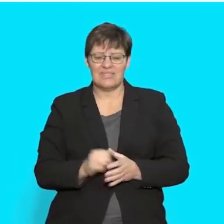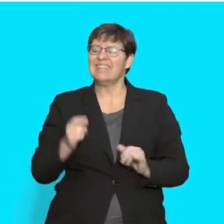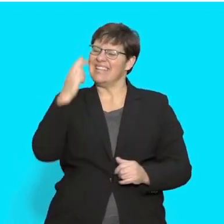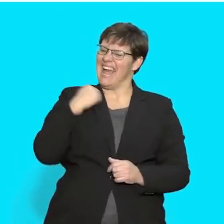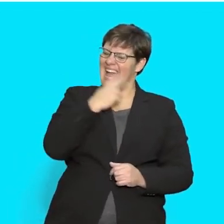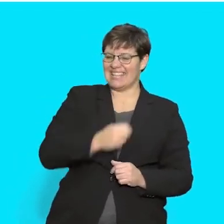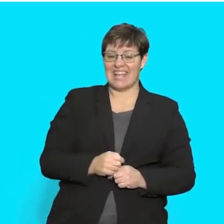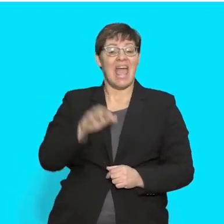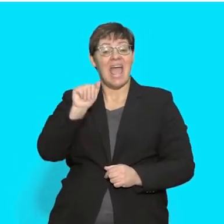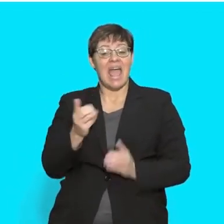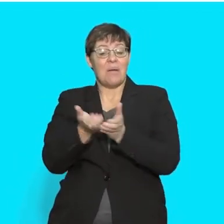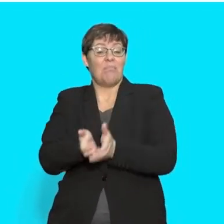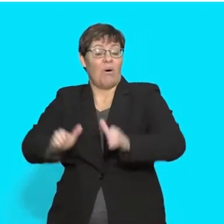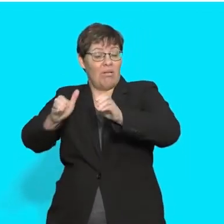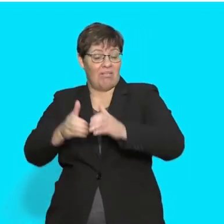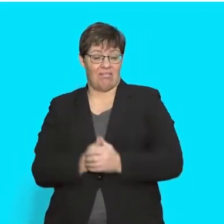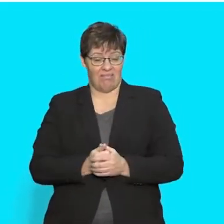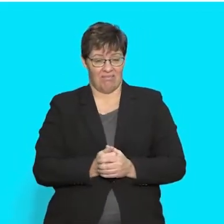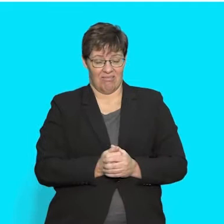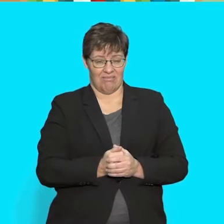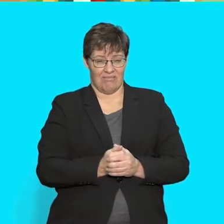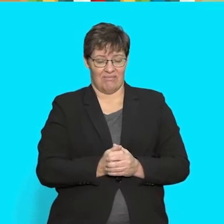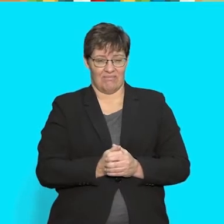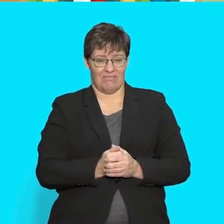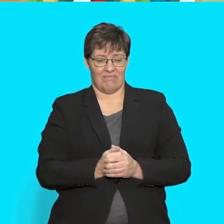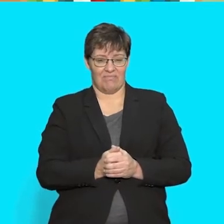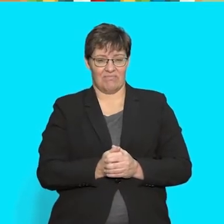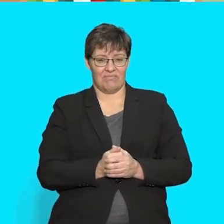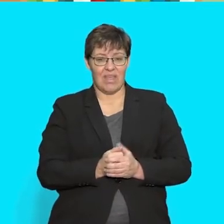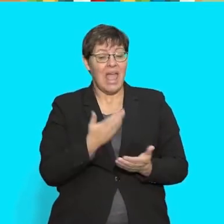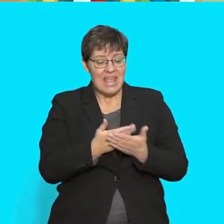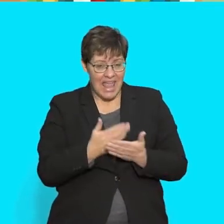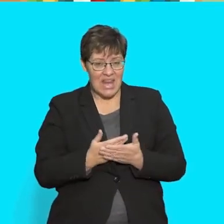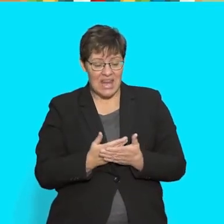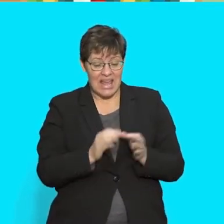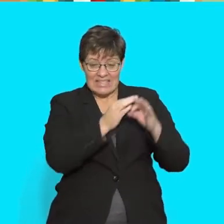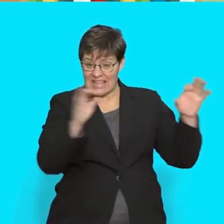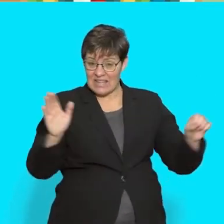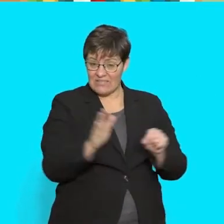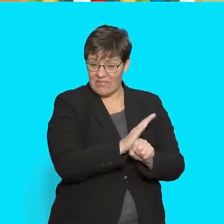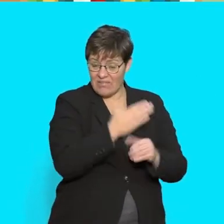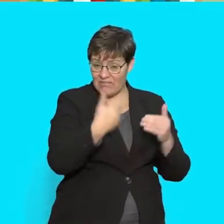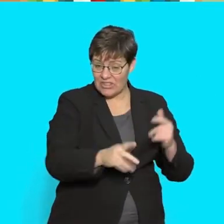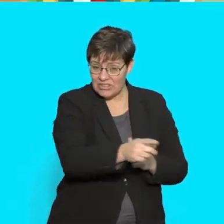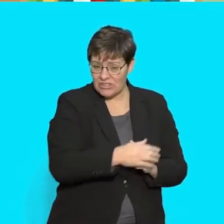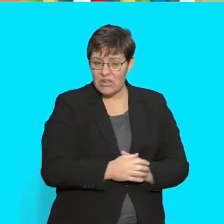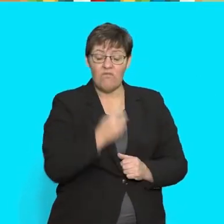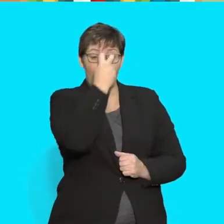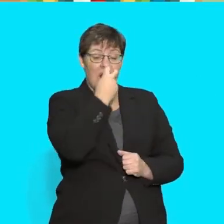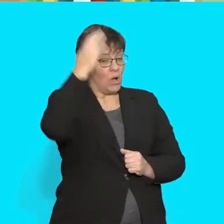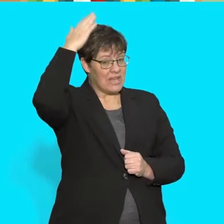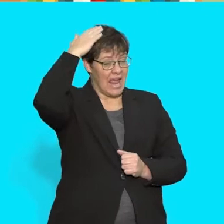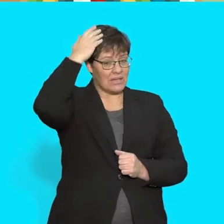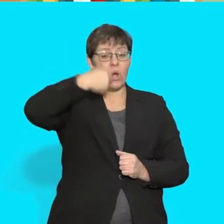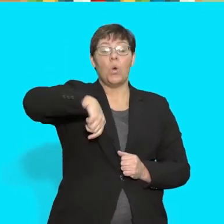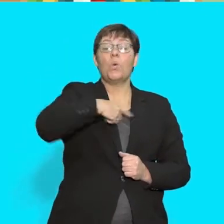Lovely! I put the ingredients into a bowl. Can you complete the following sentence? For the clown's head,